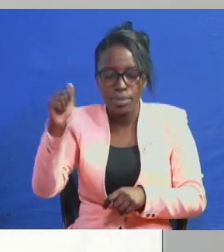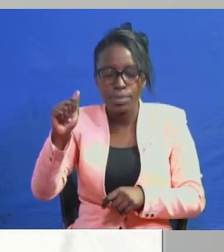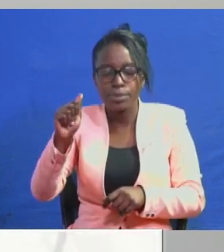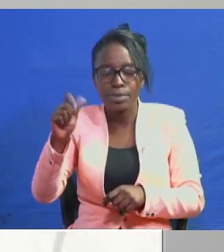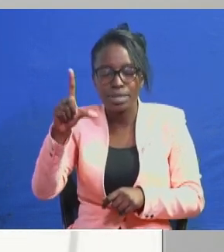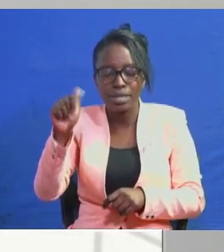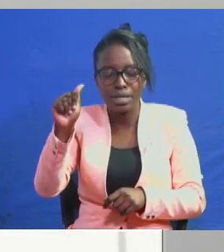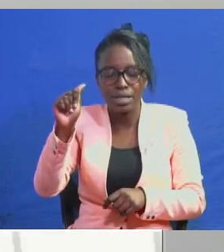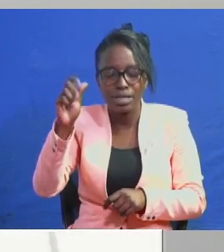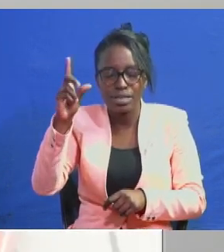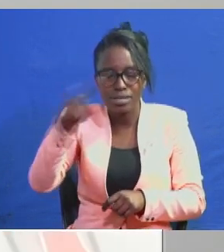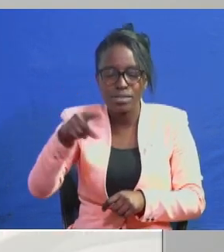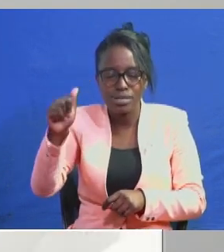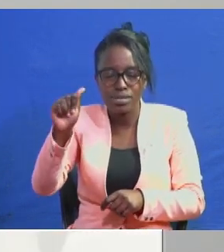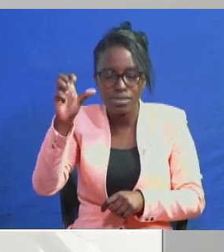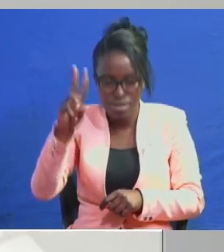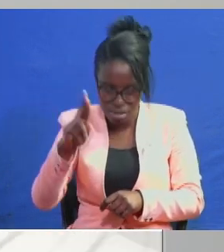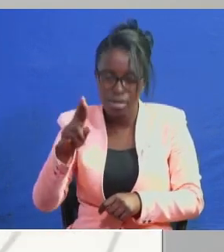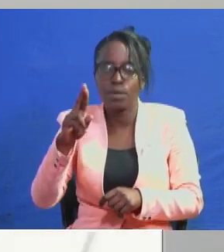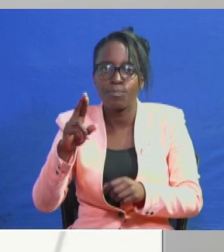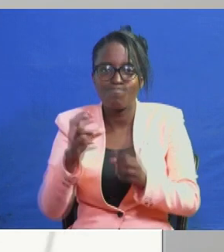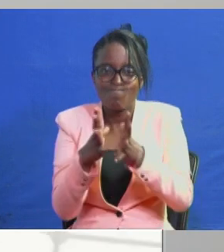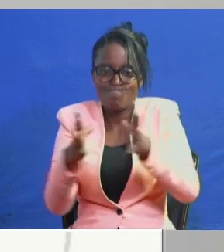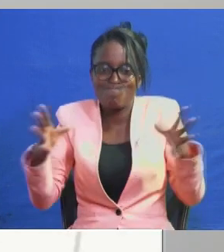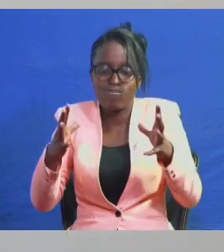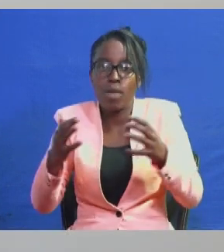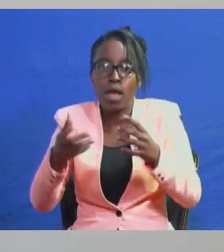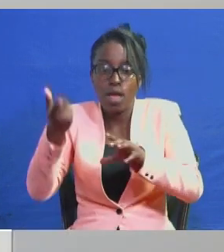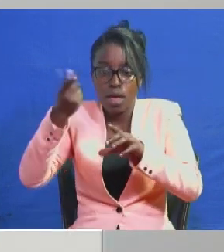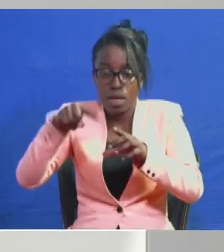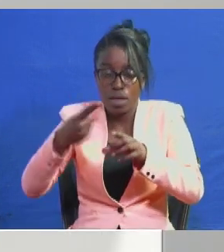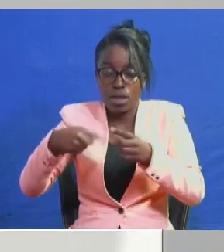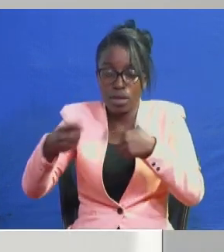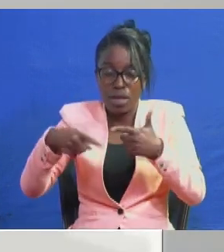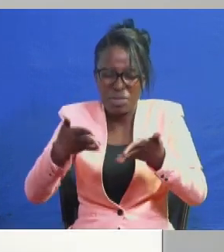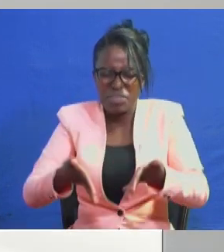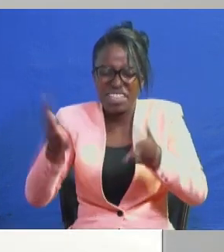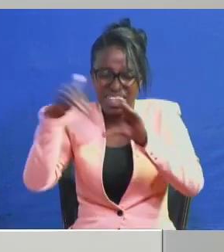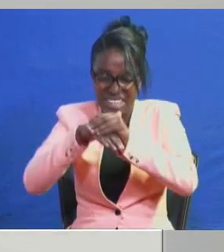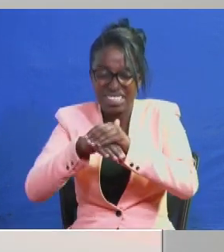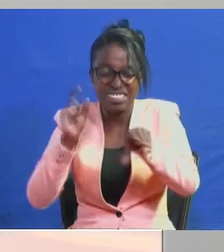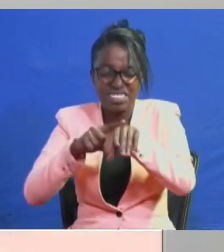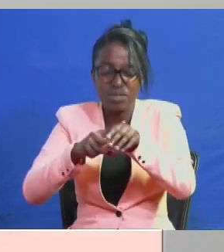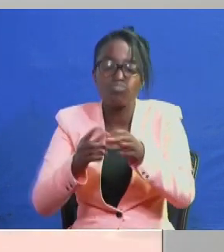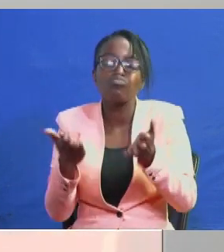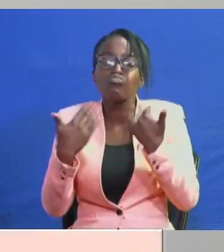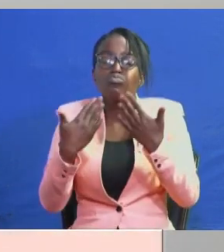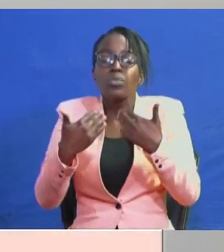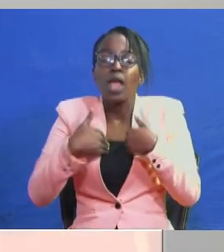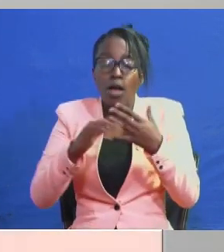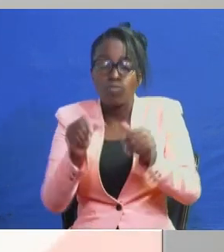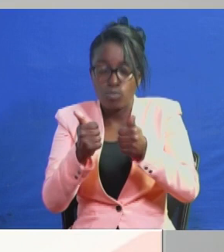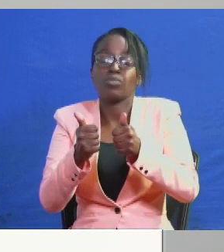growth factors coming in, and then there are also topical applications. I'm sure people use a lot of minoxidil out there. So from the